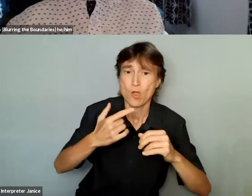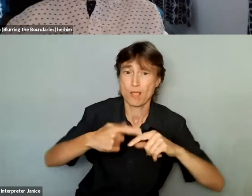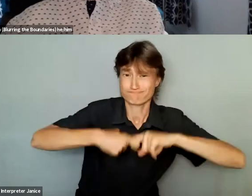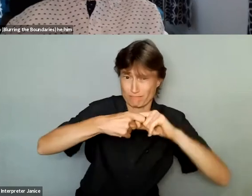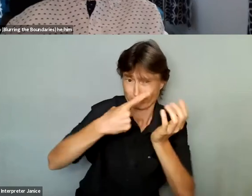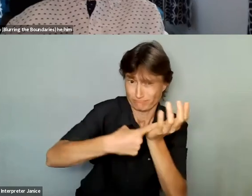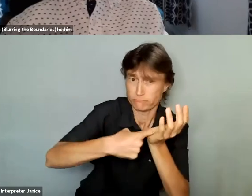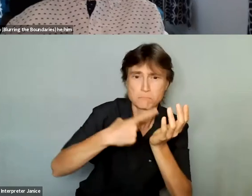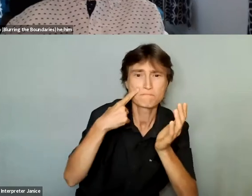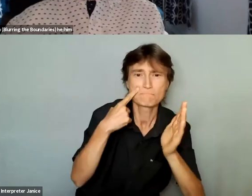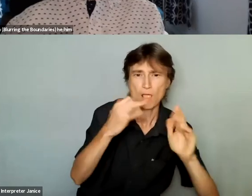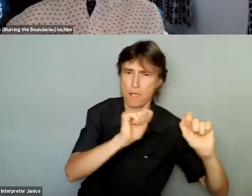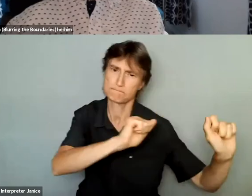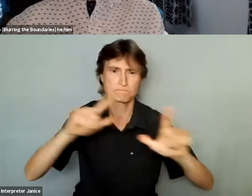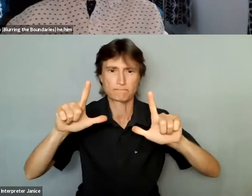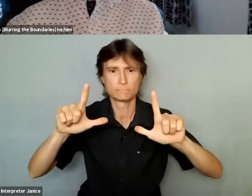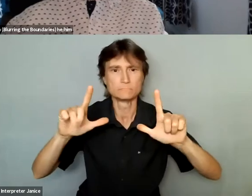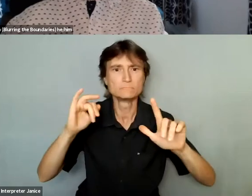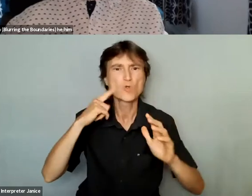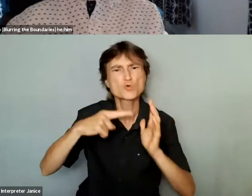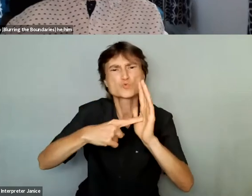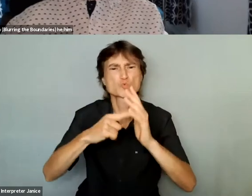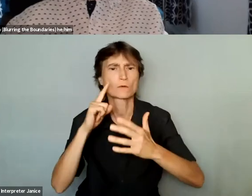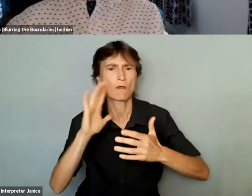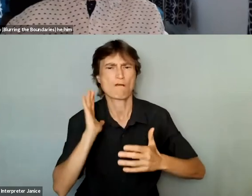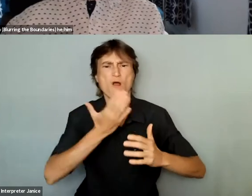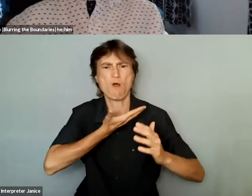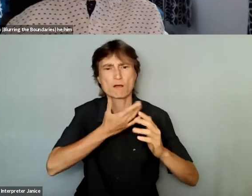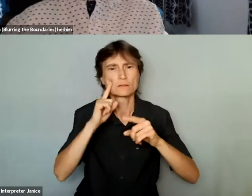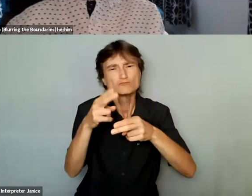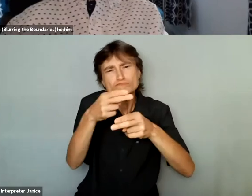things that we've been making more practically.